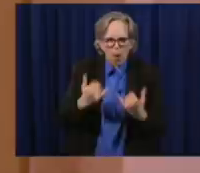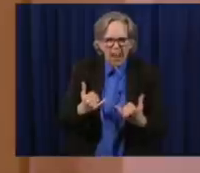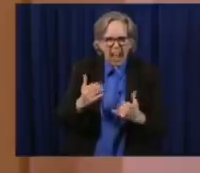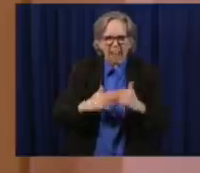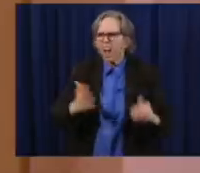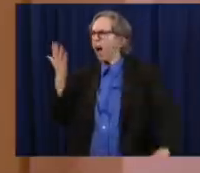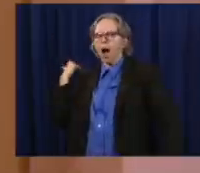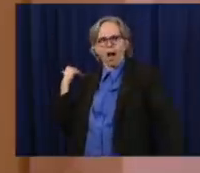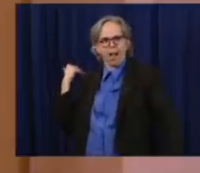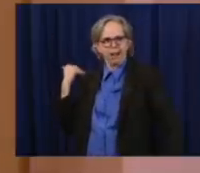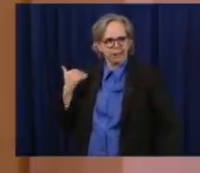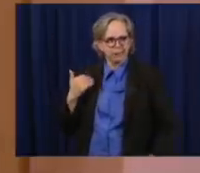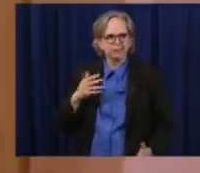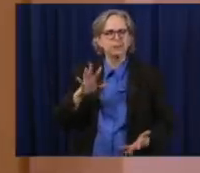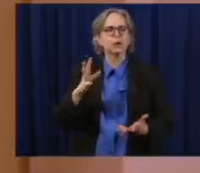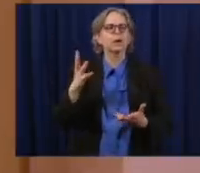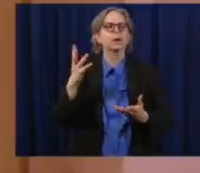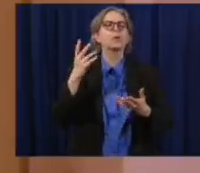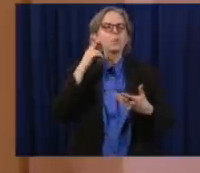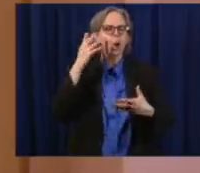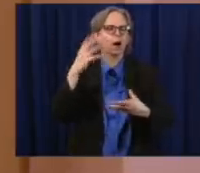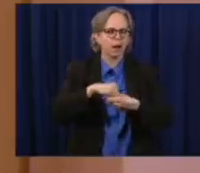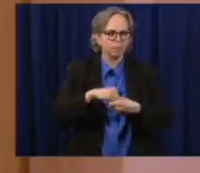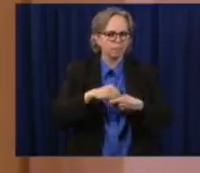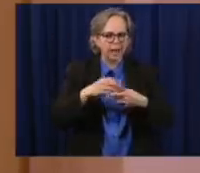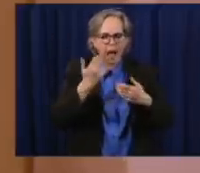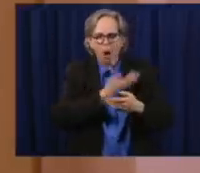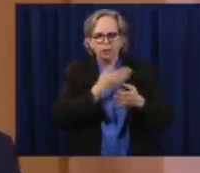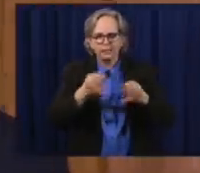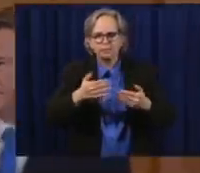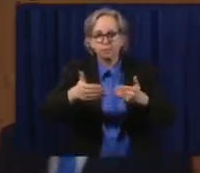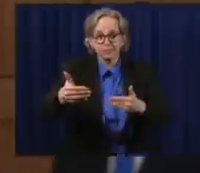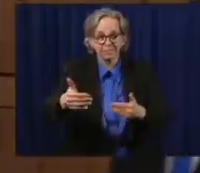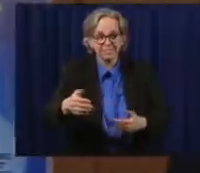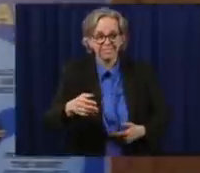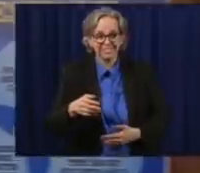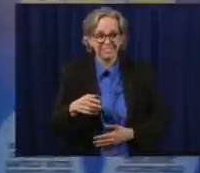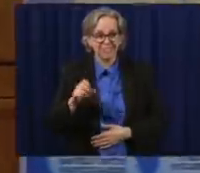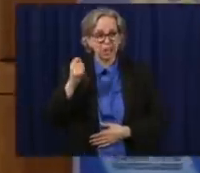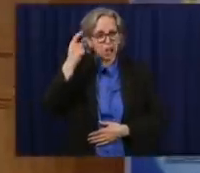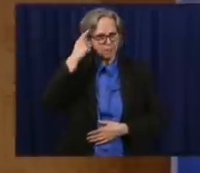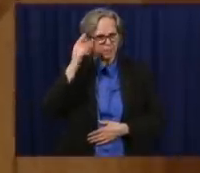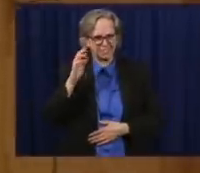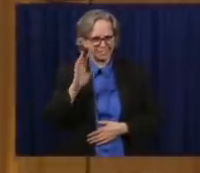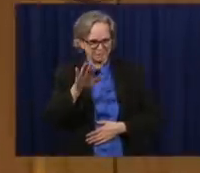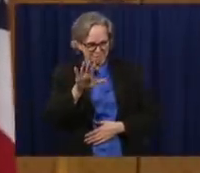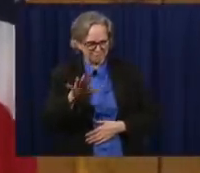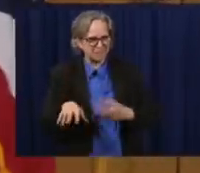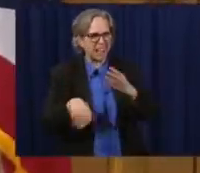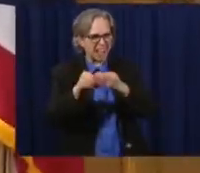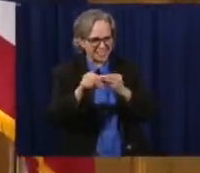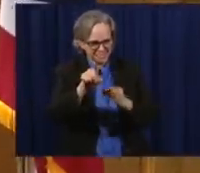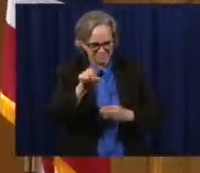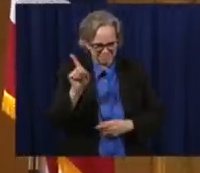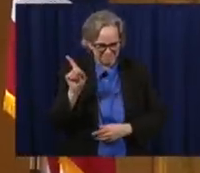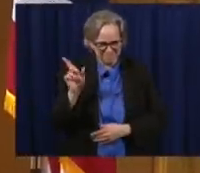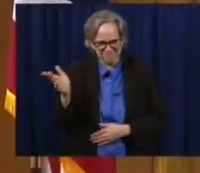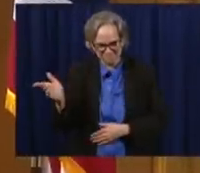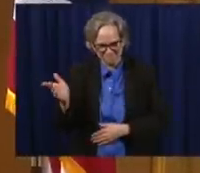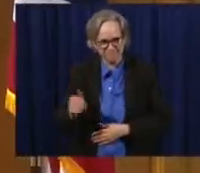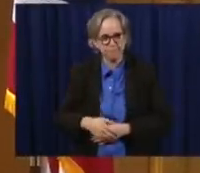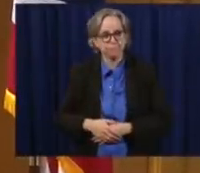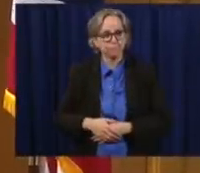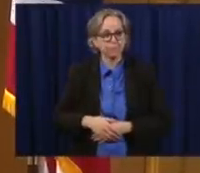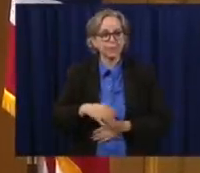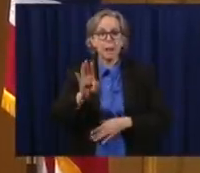rationale in the days to come. Let me just add one more thing. There are businesses out there today that were deemed, because